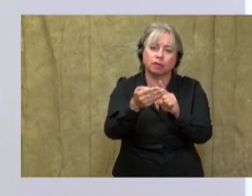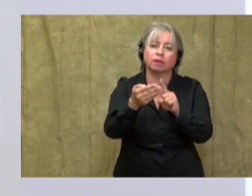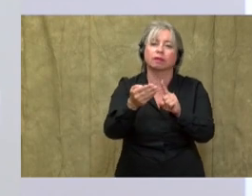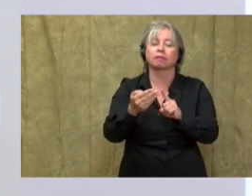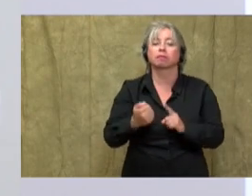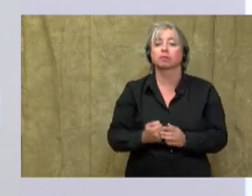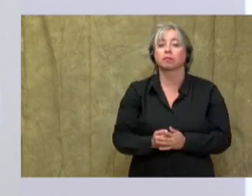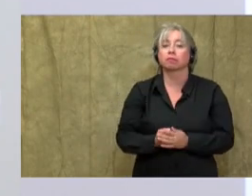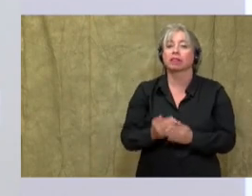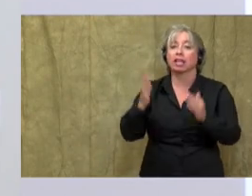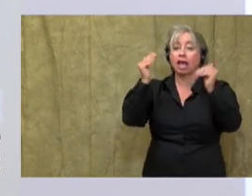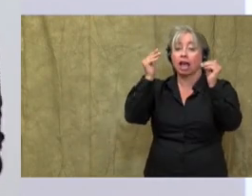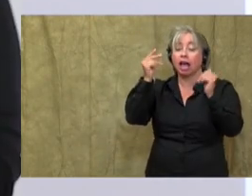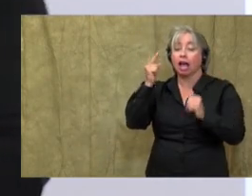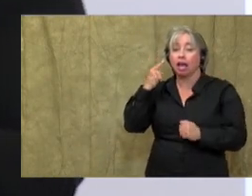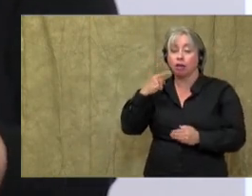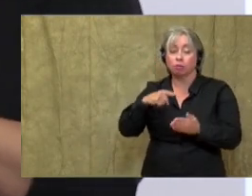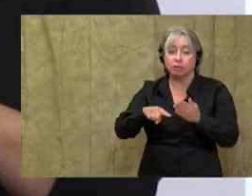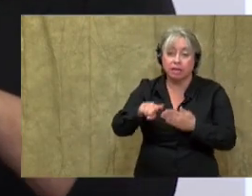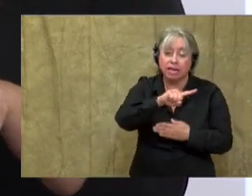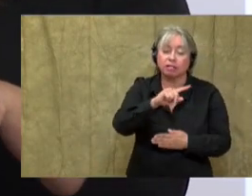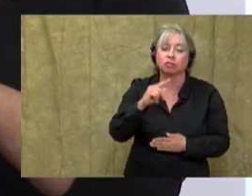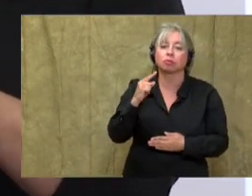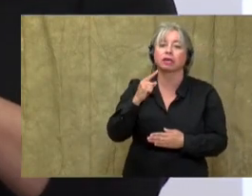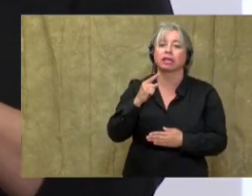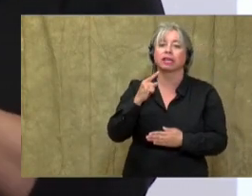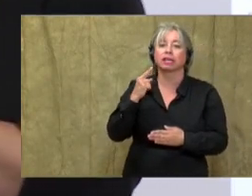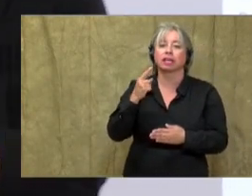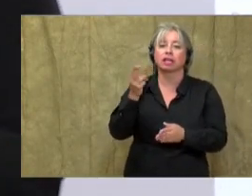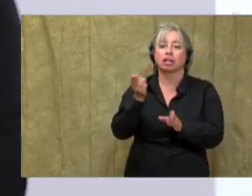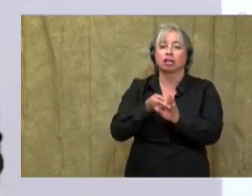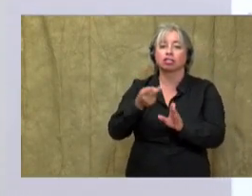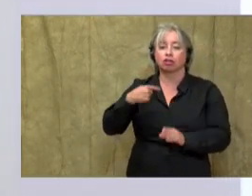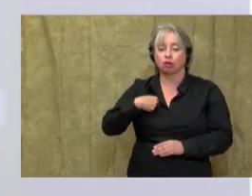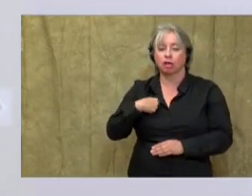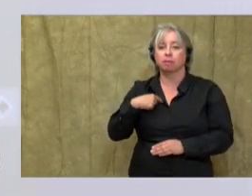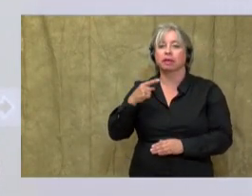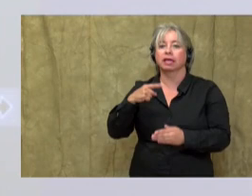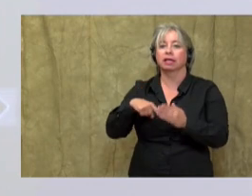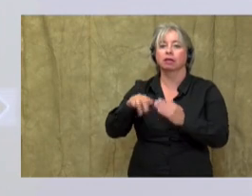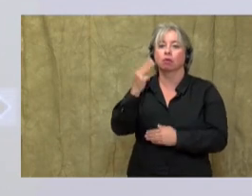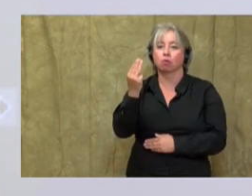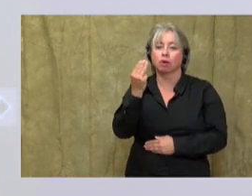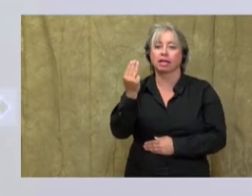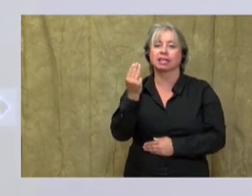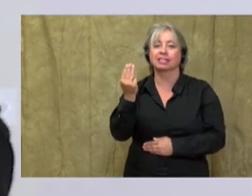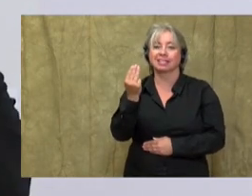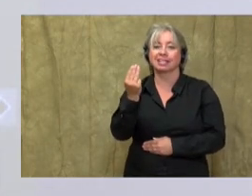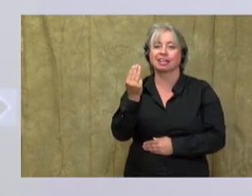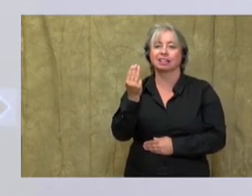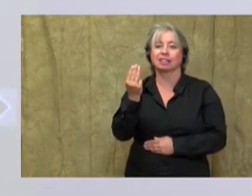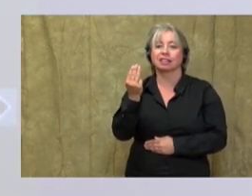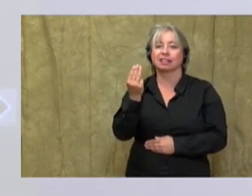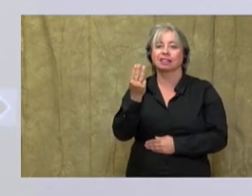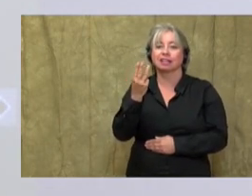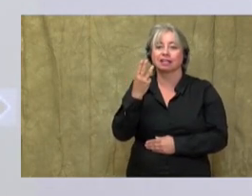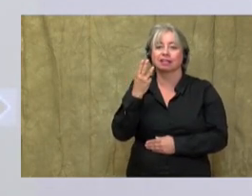So I hope you join me next Wednesday at 10:30. I'm Miss May. This is 8th grade physical science.